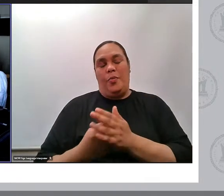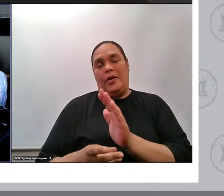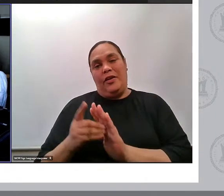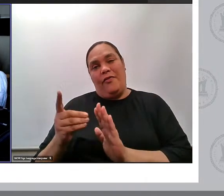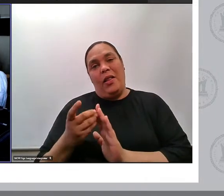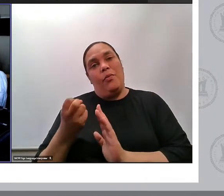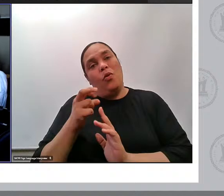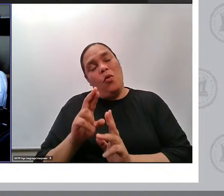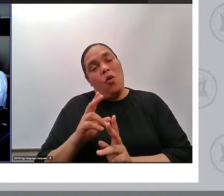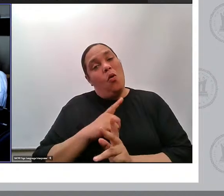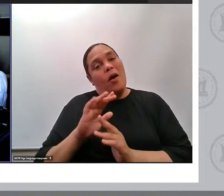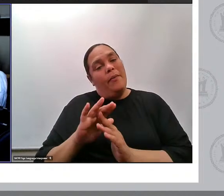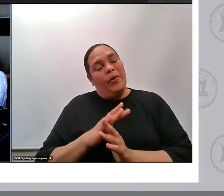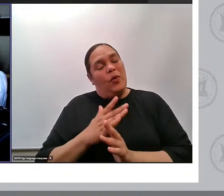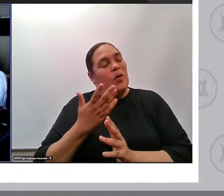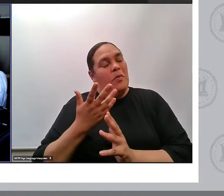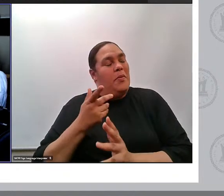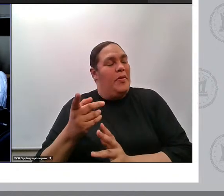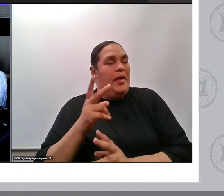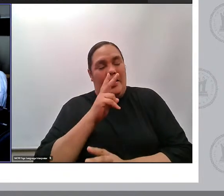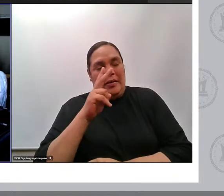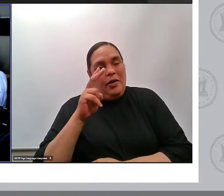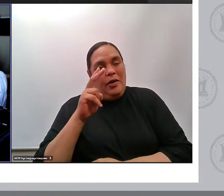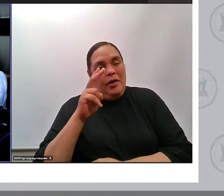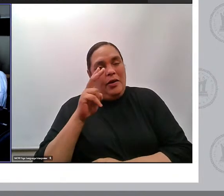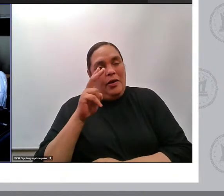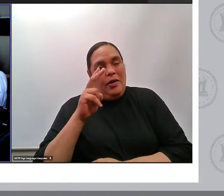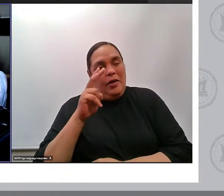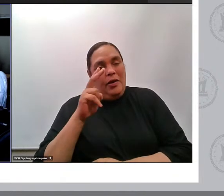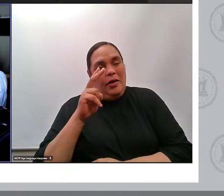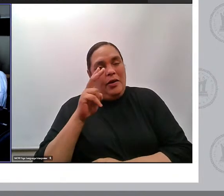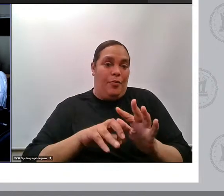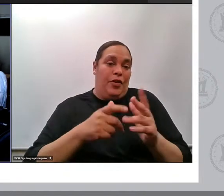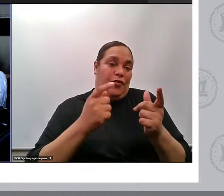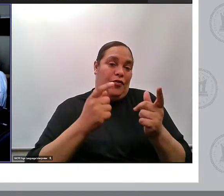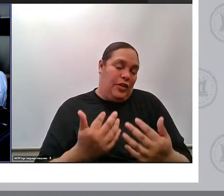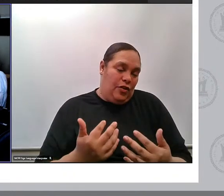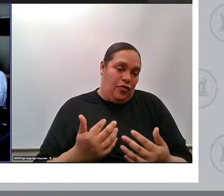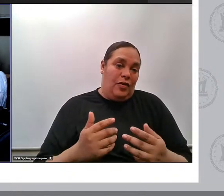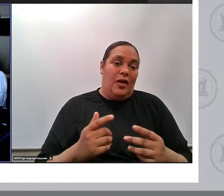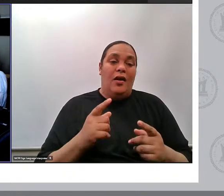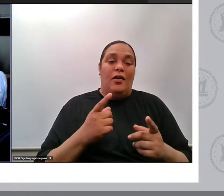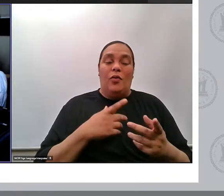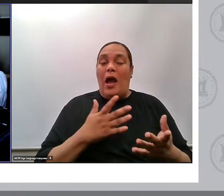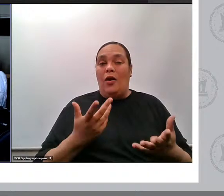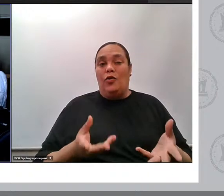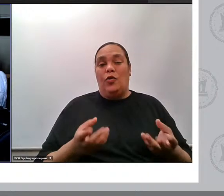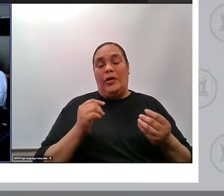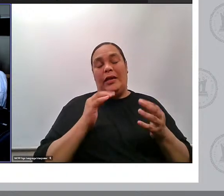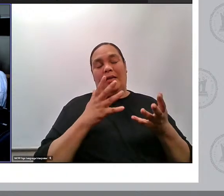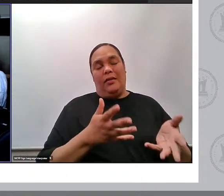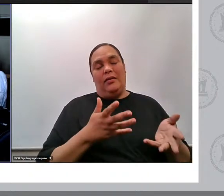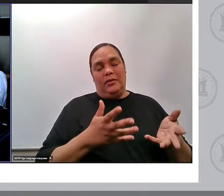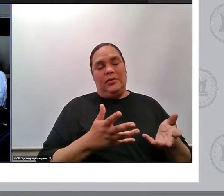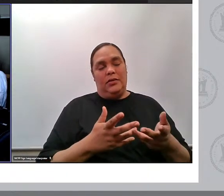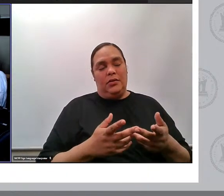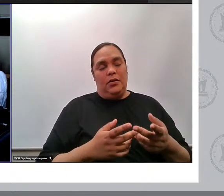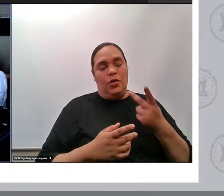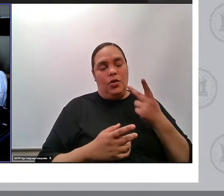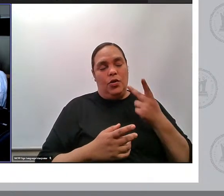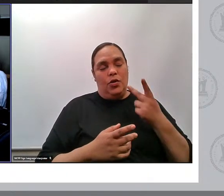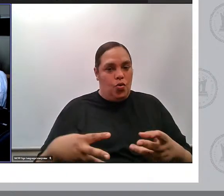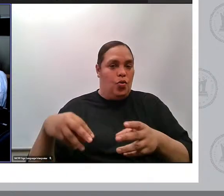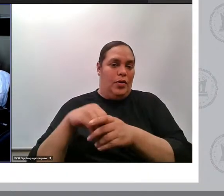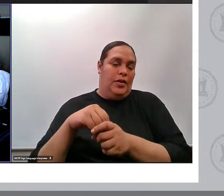or because I'm sure that may not necessarily be your mandate as Provincial Treasury to get this to industry,